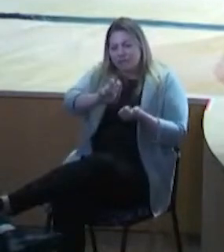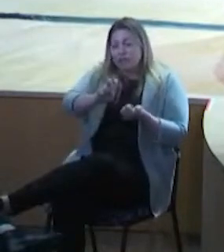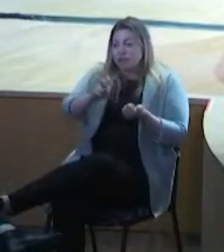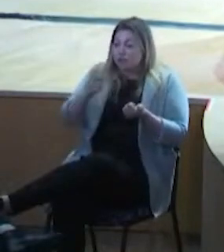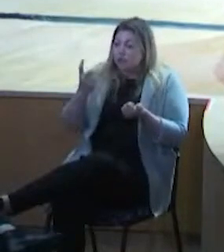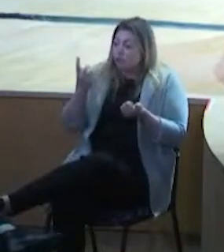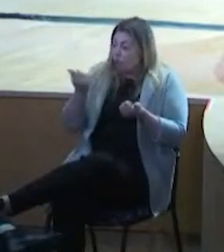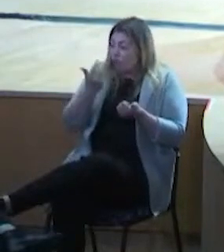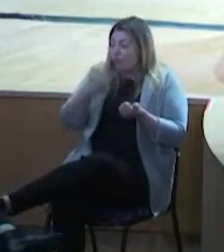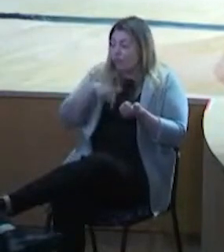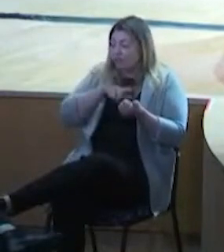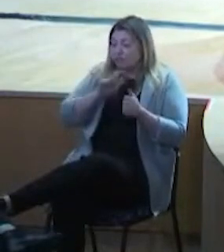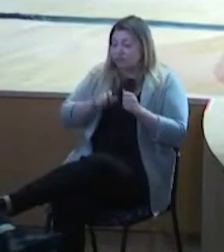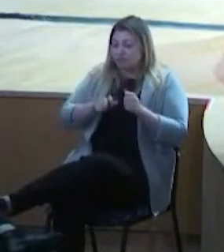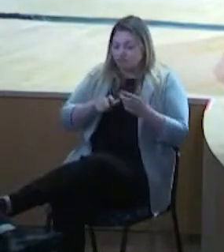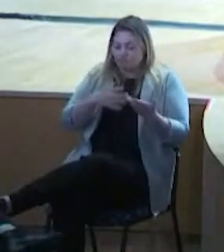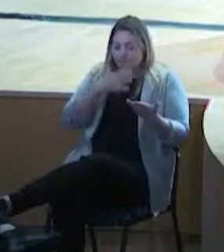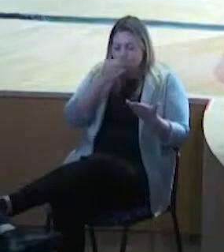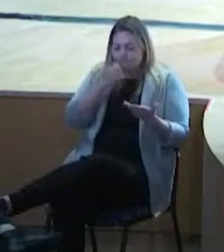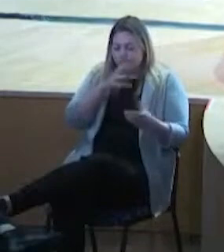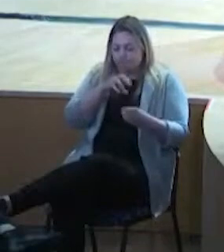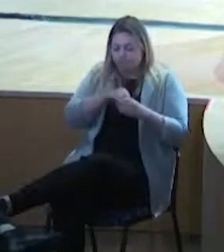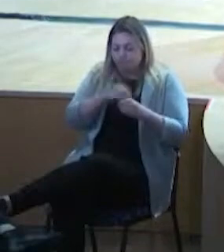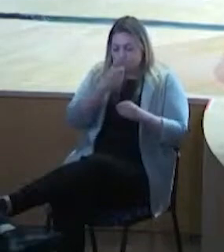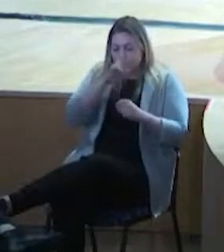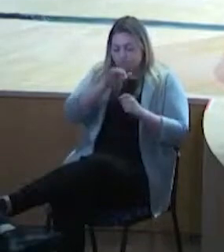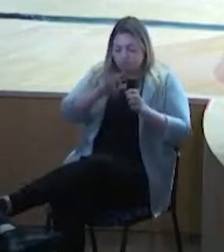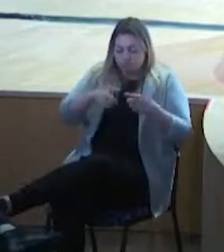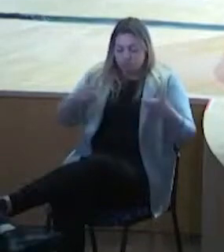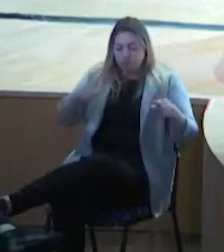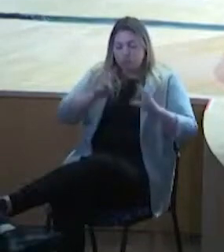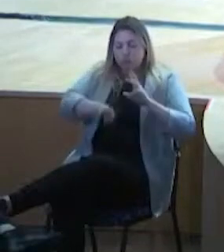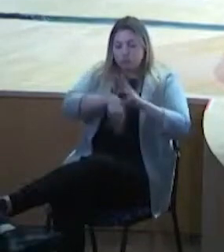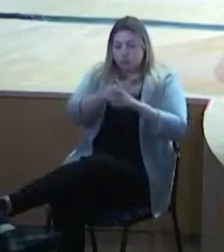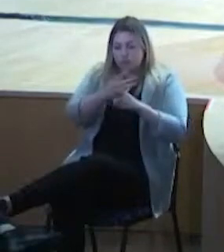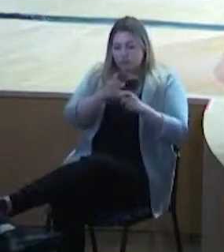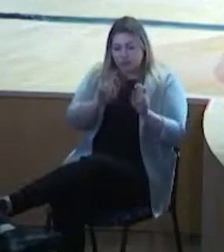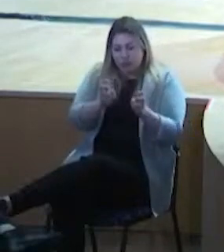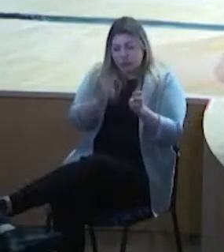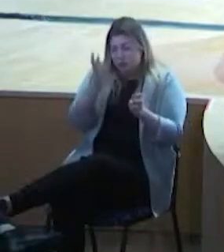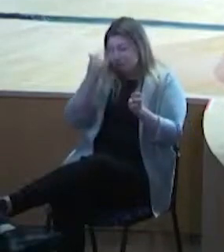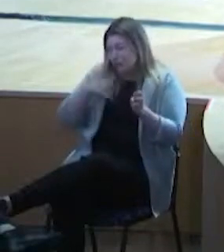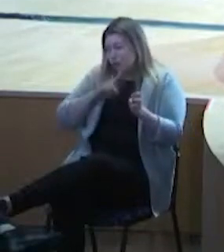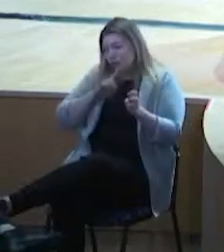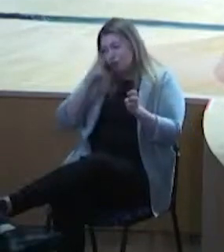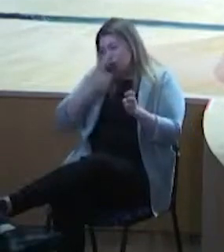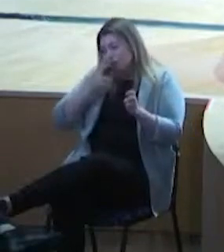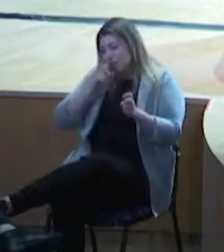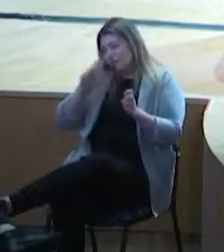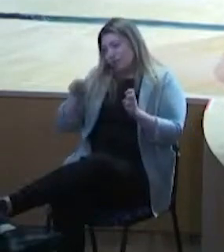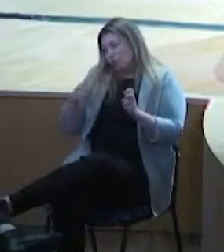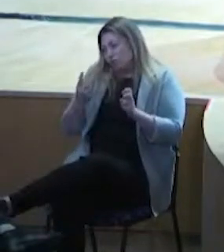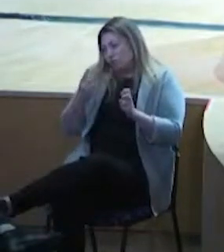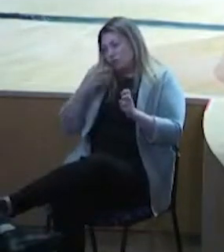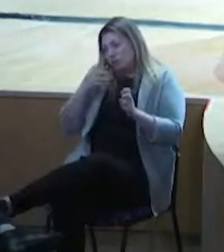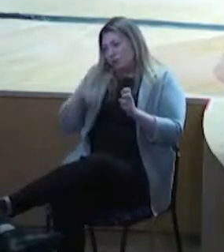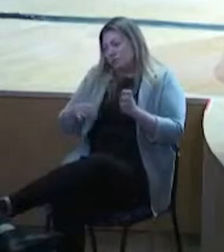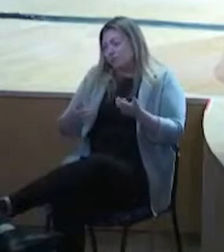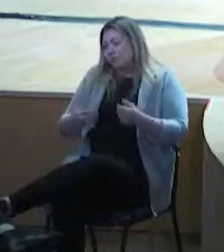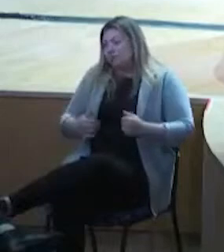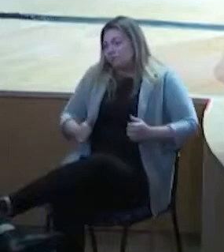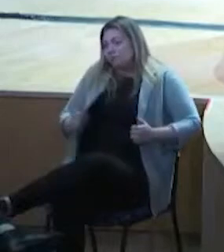all pitch in and kind of be better to these larger global issues, because I'm sure Hawaii is not the only place experiencing these things.